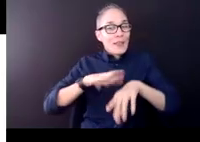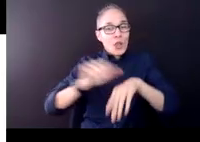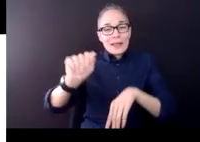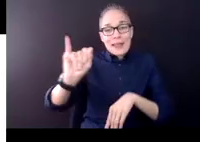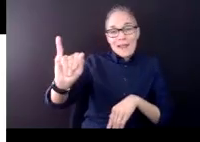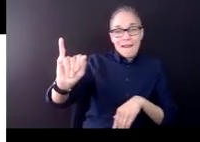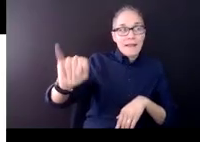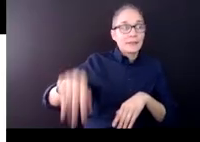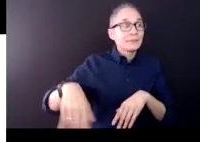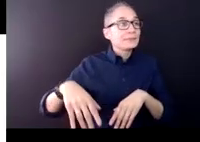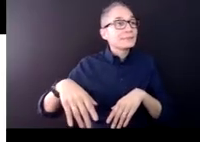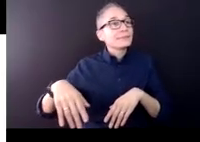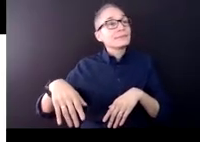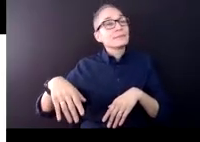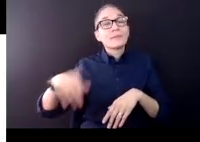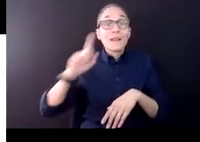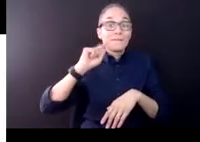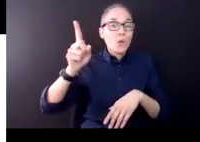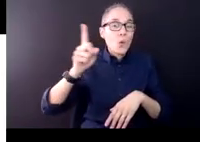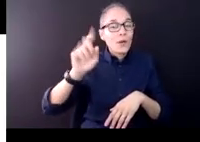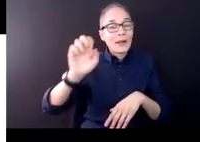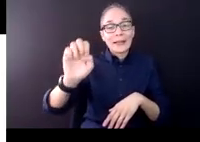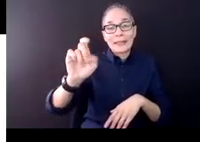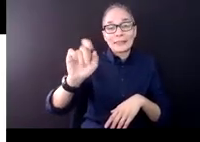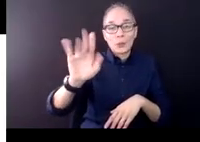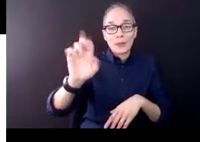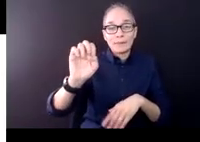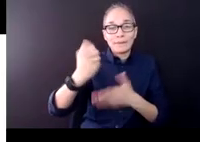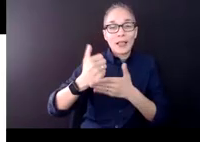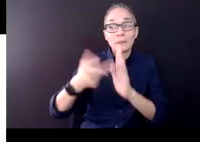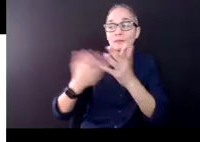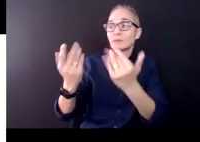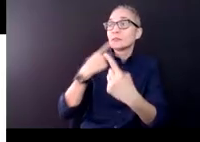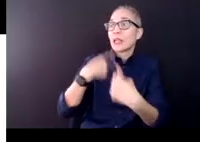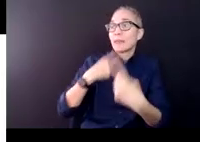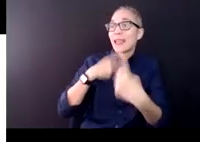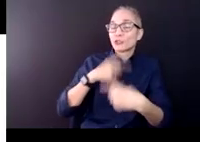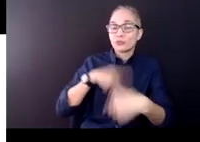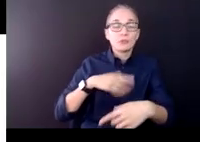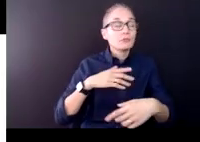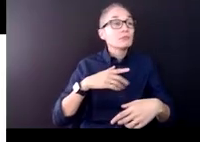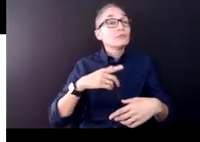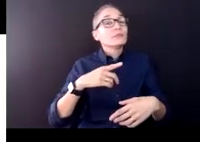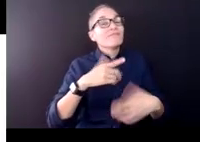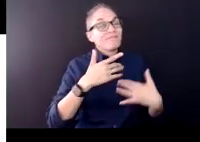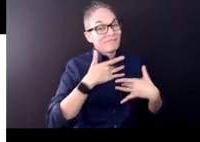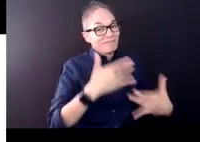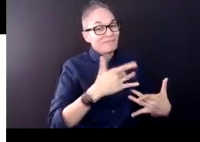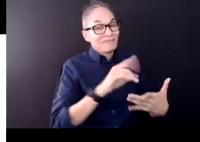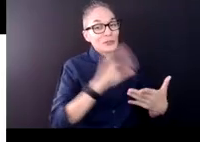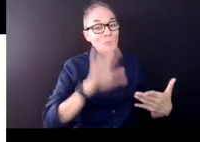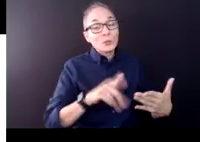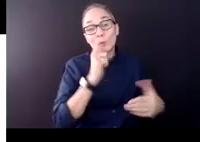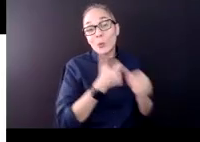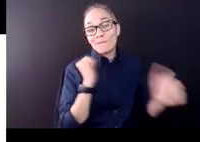AI for executive help. In other words, just asking for answers. Students who avoid peer